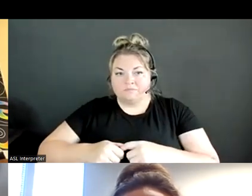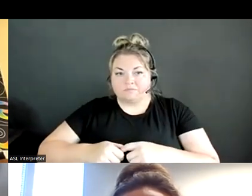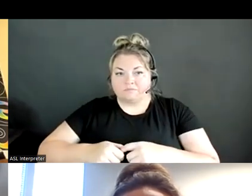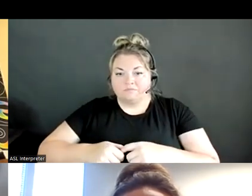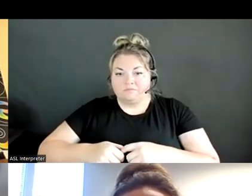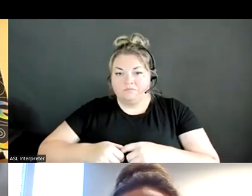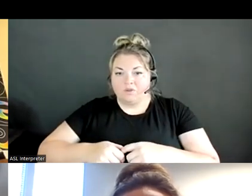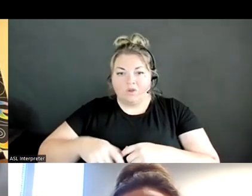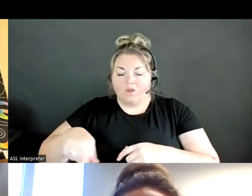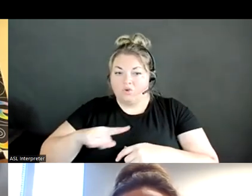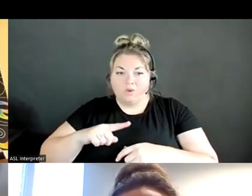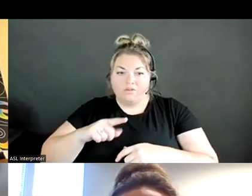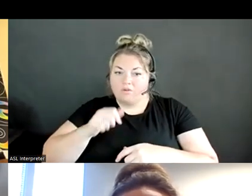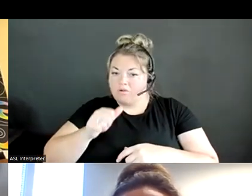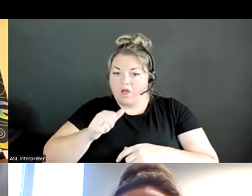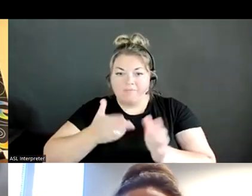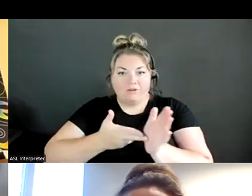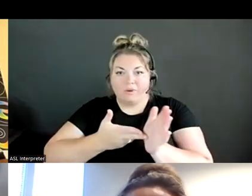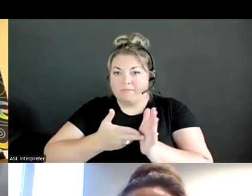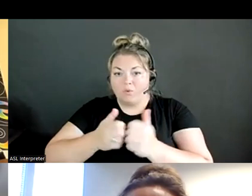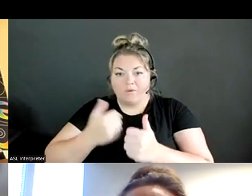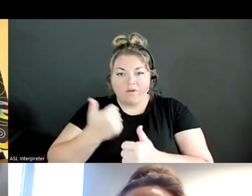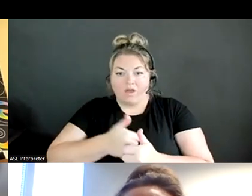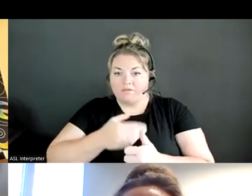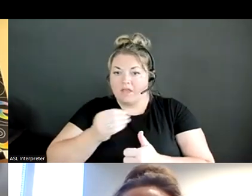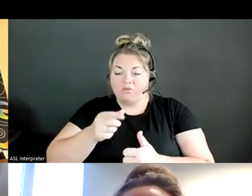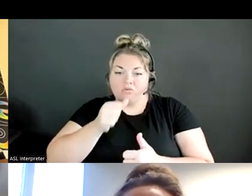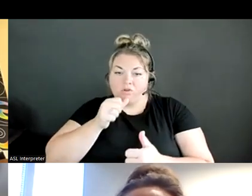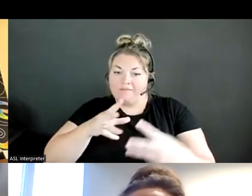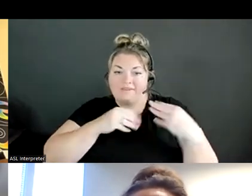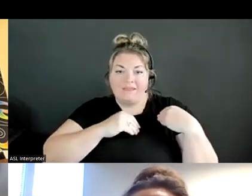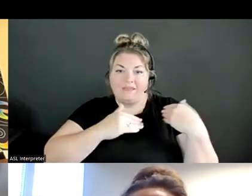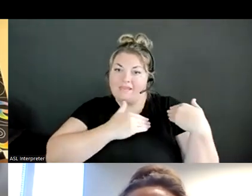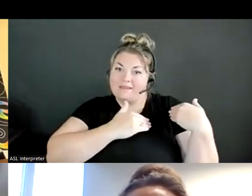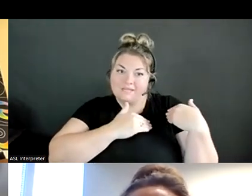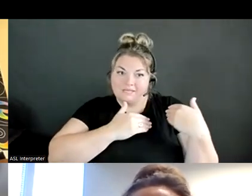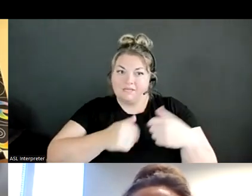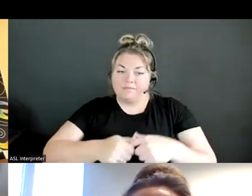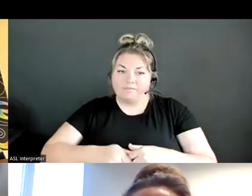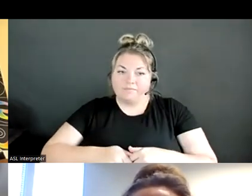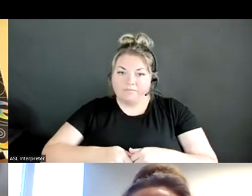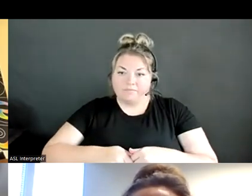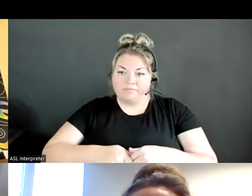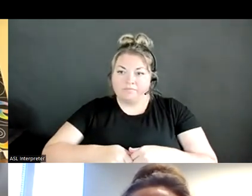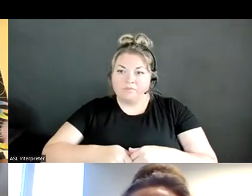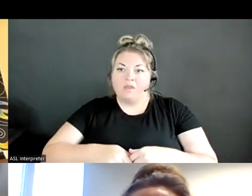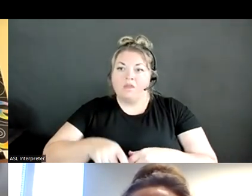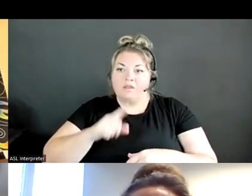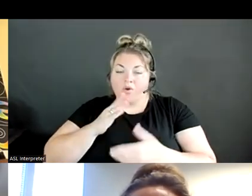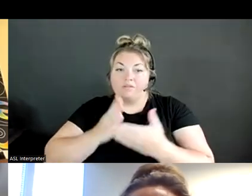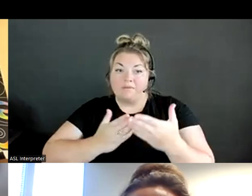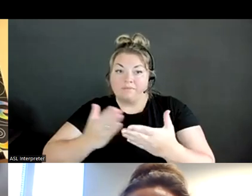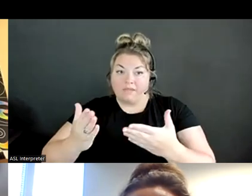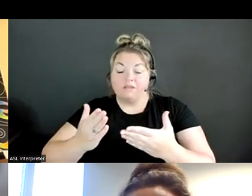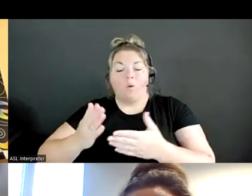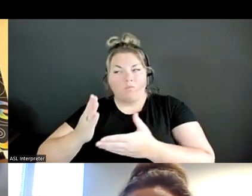You guys are not being transparent with us, and you're not taking accountability. There are some things that are being